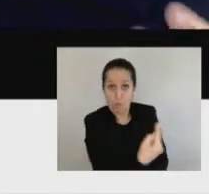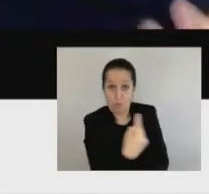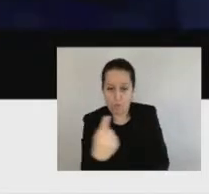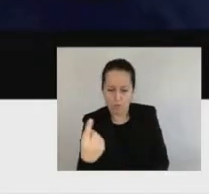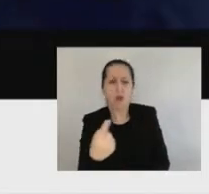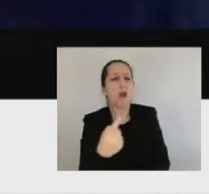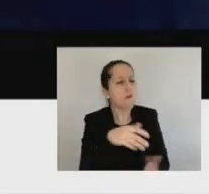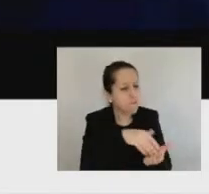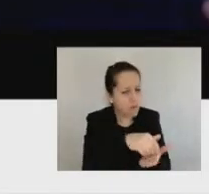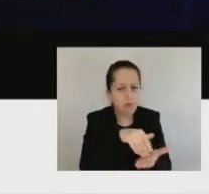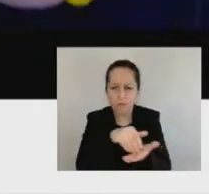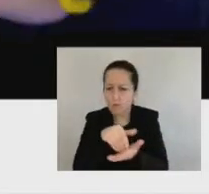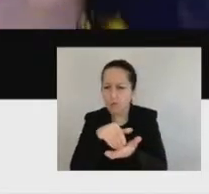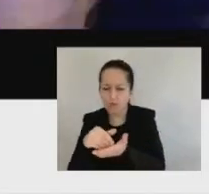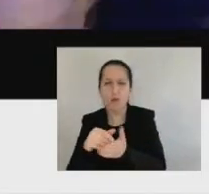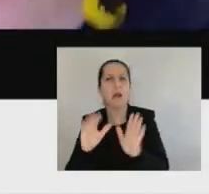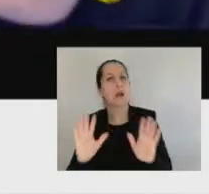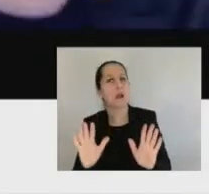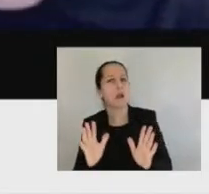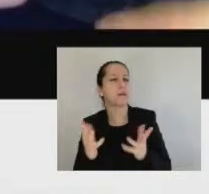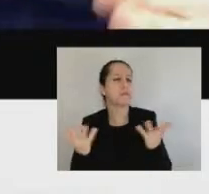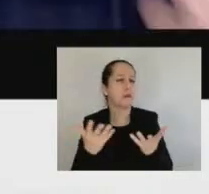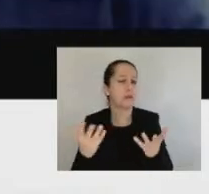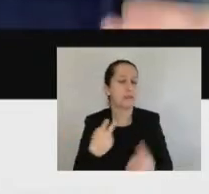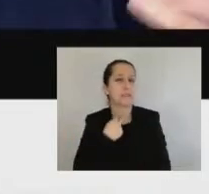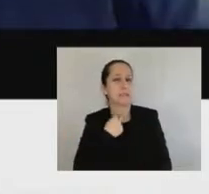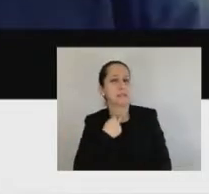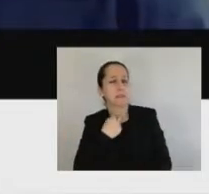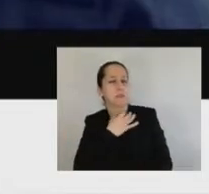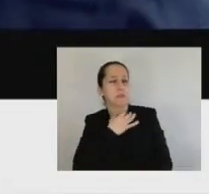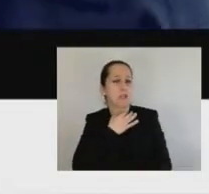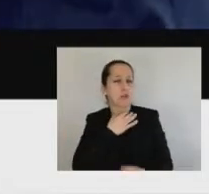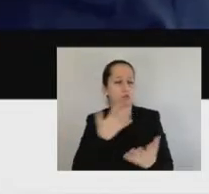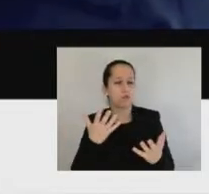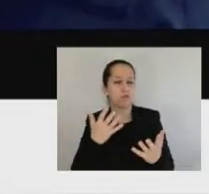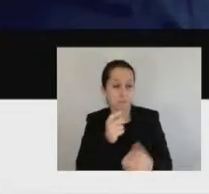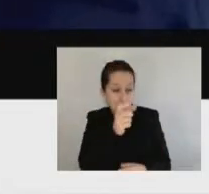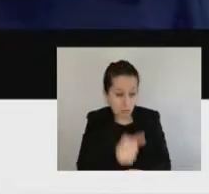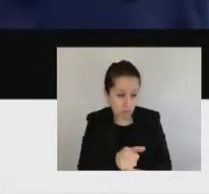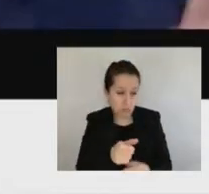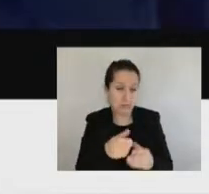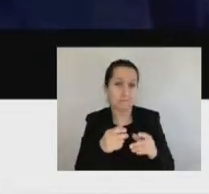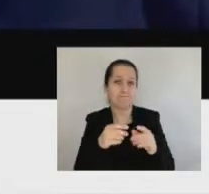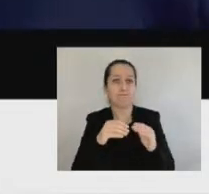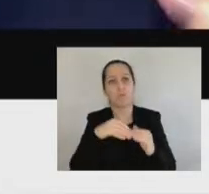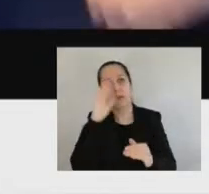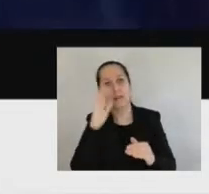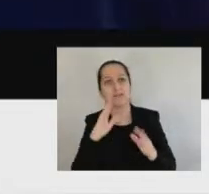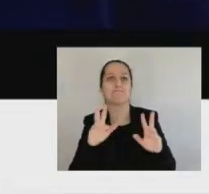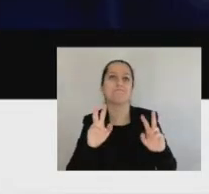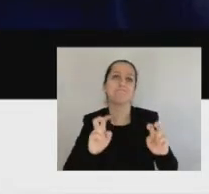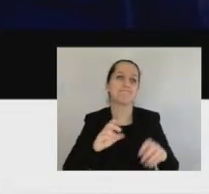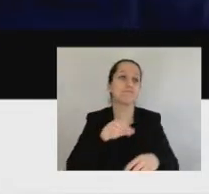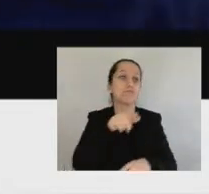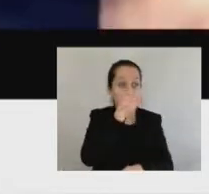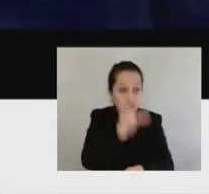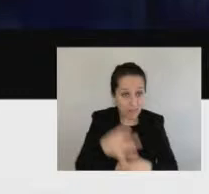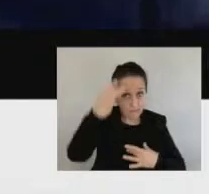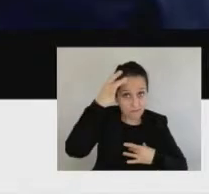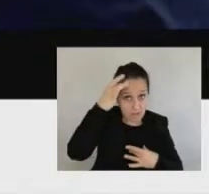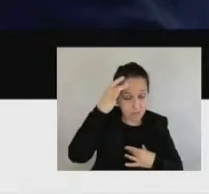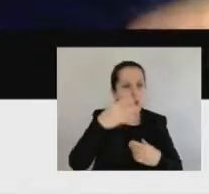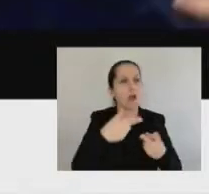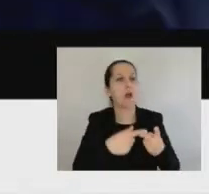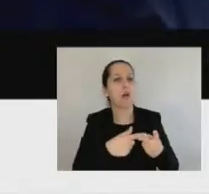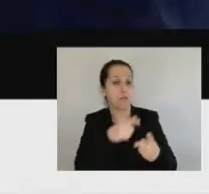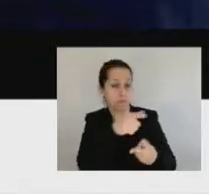condition was a vulnerability associated to individual risk with an important impact on mortality,